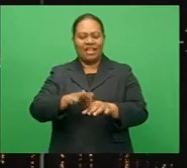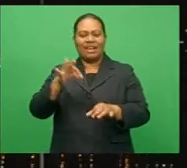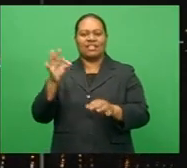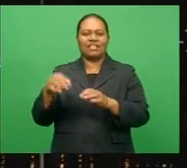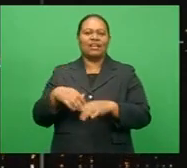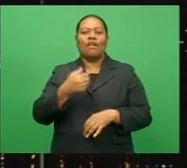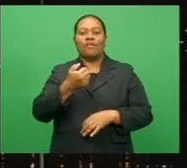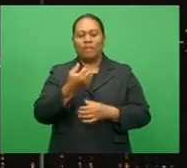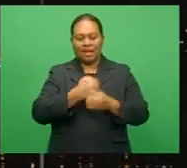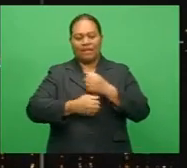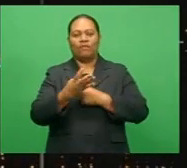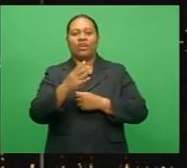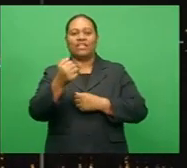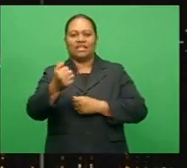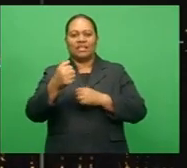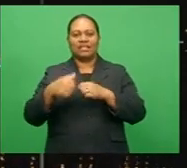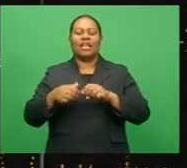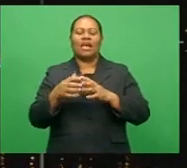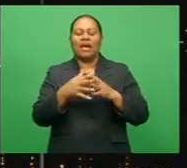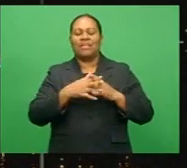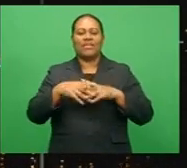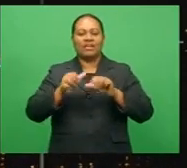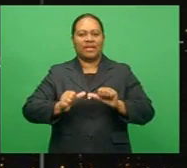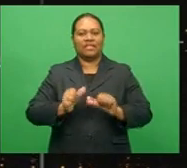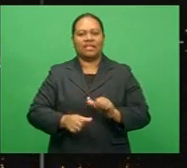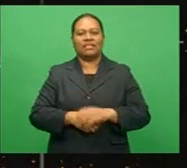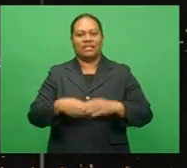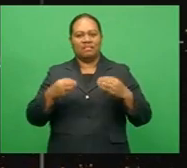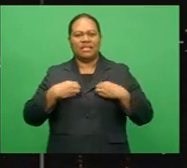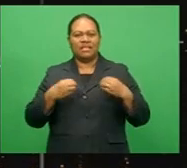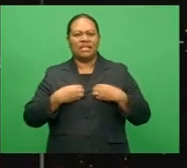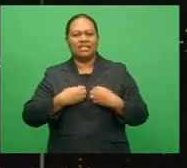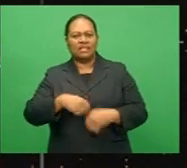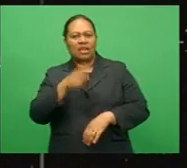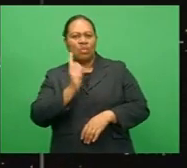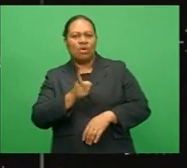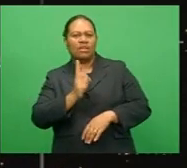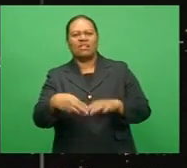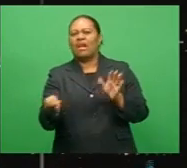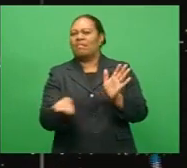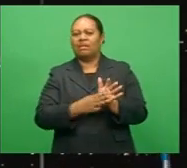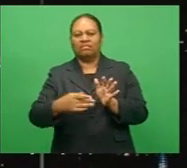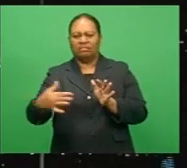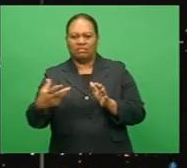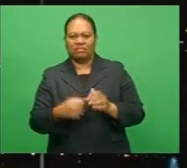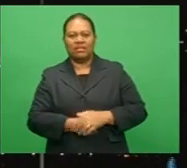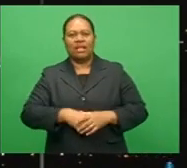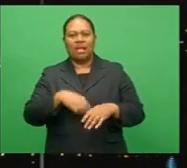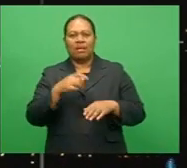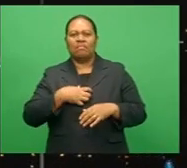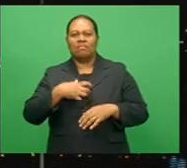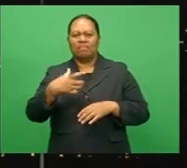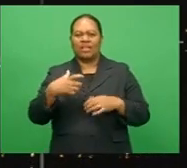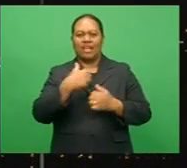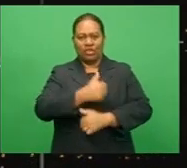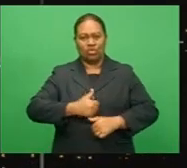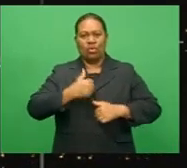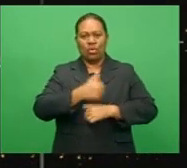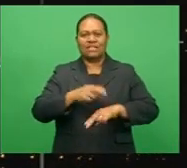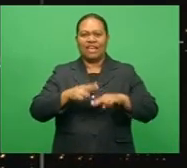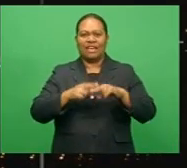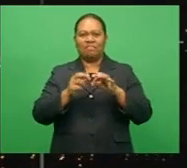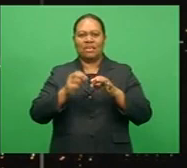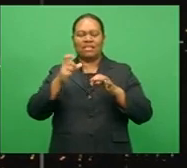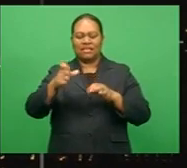46th U.S. president. Businessman threatens legal action against Feroz Ghulam Mohammed, and hundreds enjoy FBC's Diwali